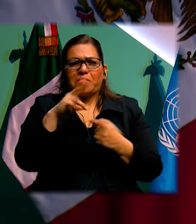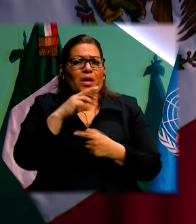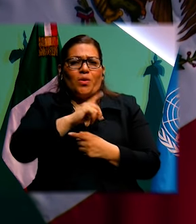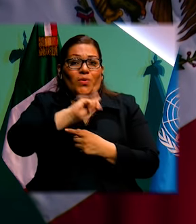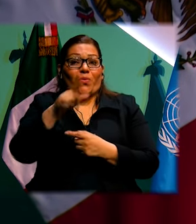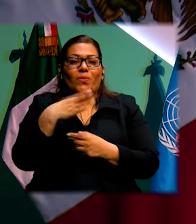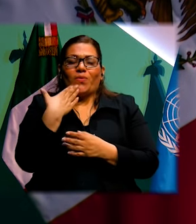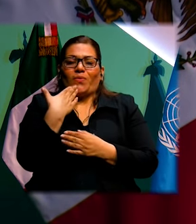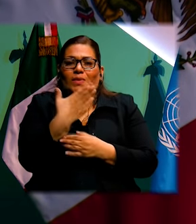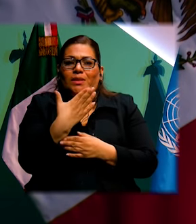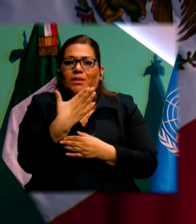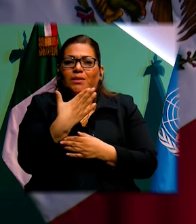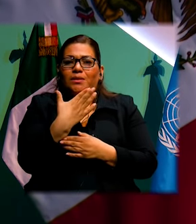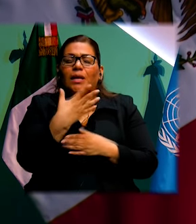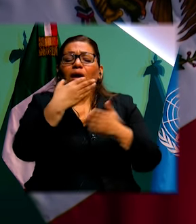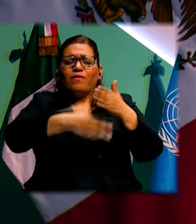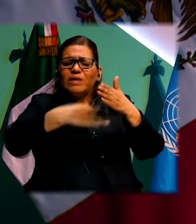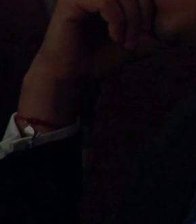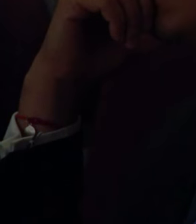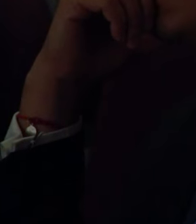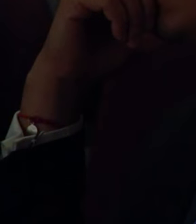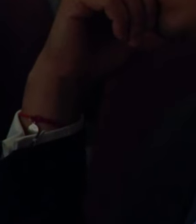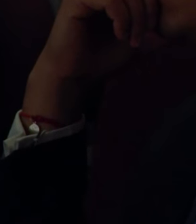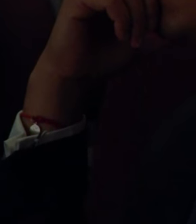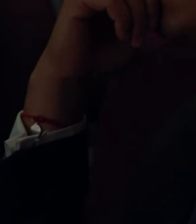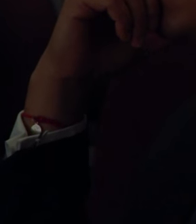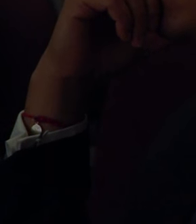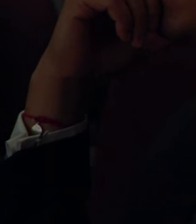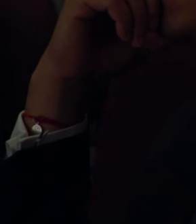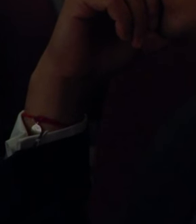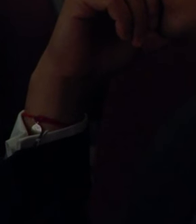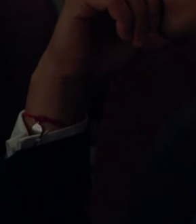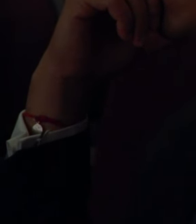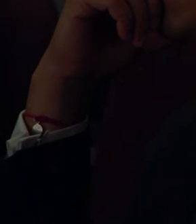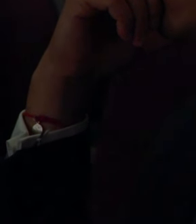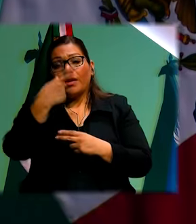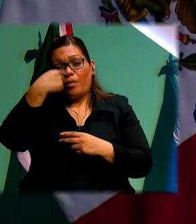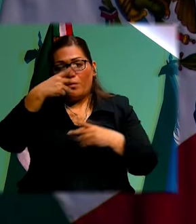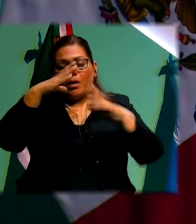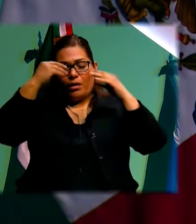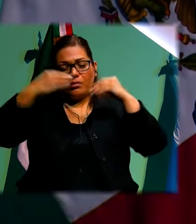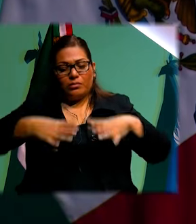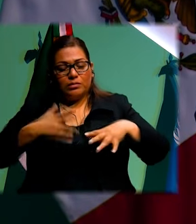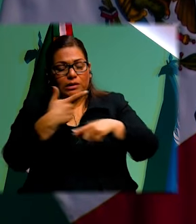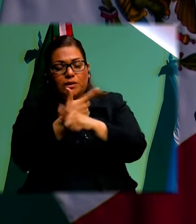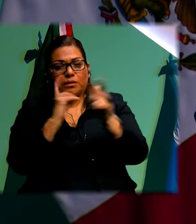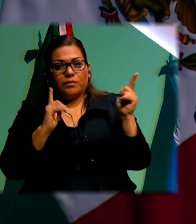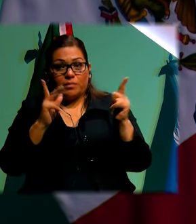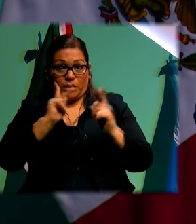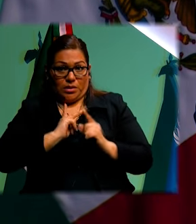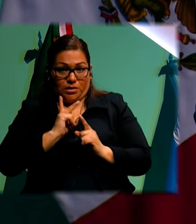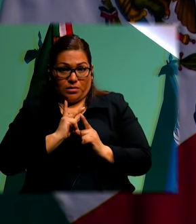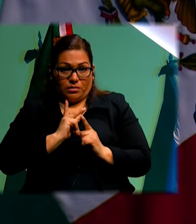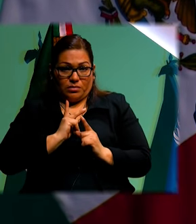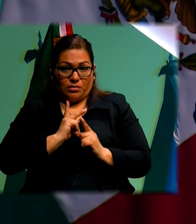hurt people who want to use the Internet. We have some issues.